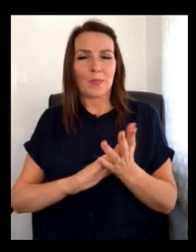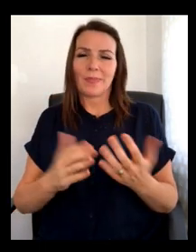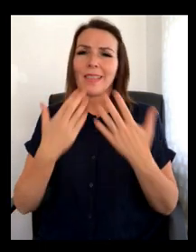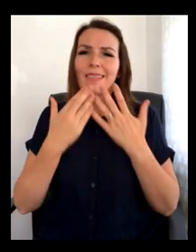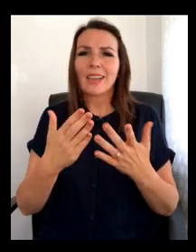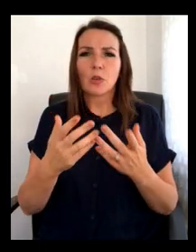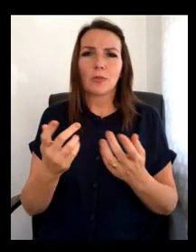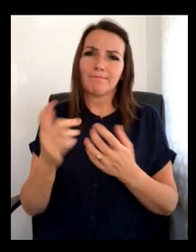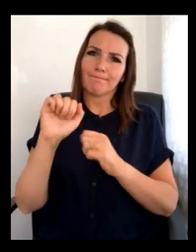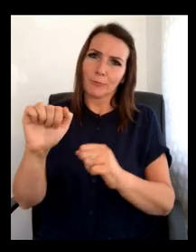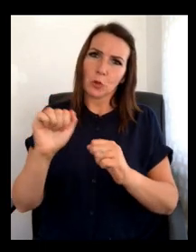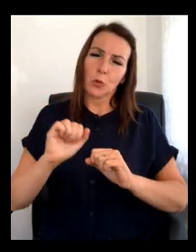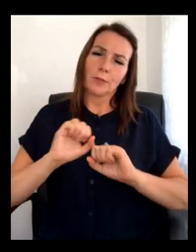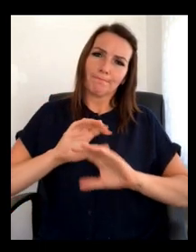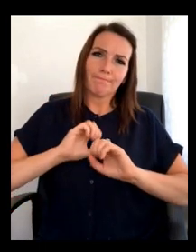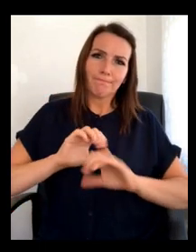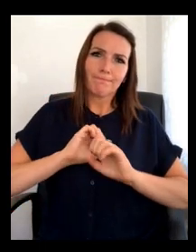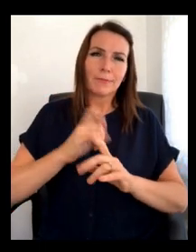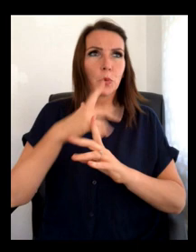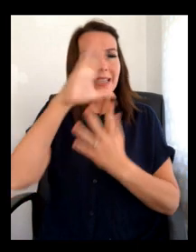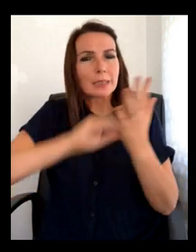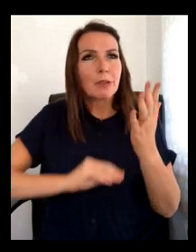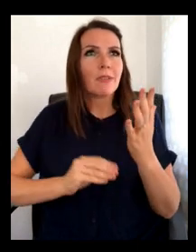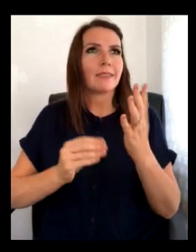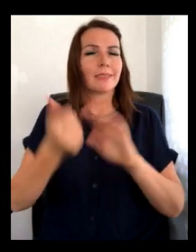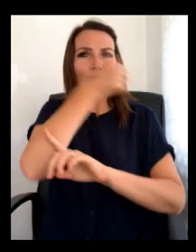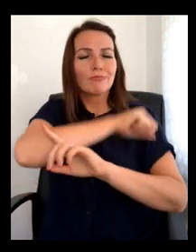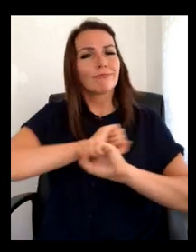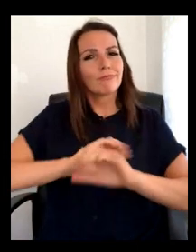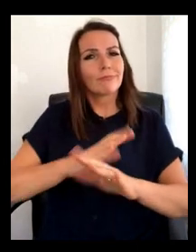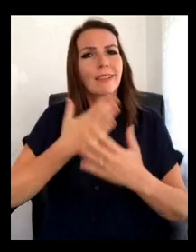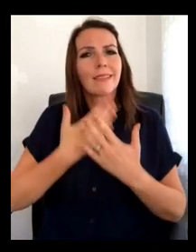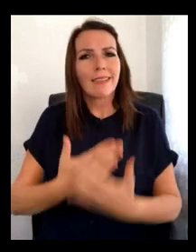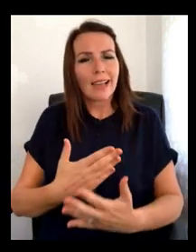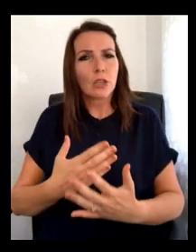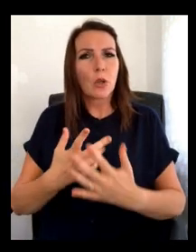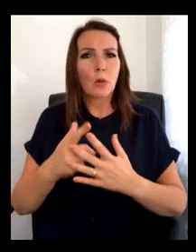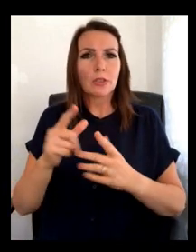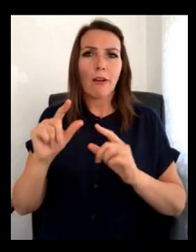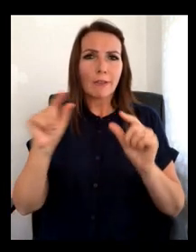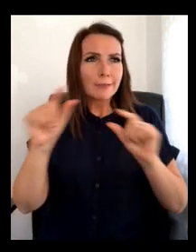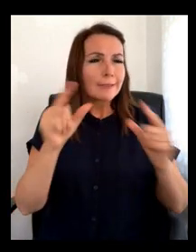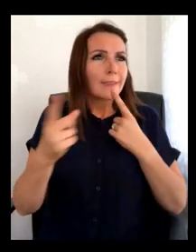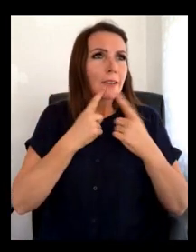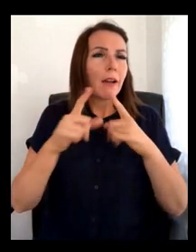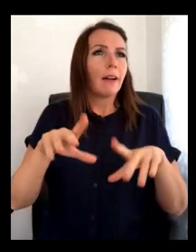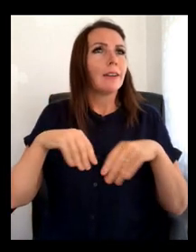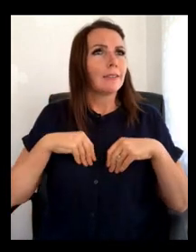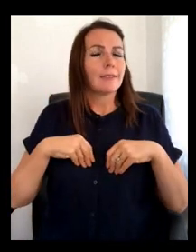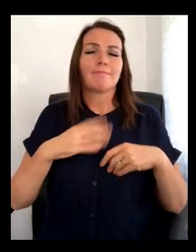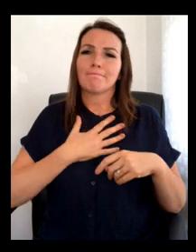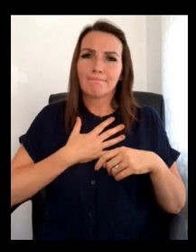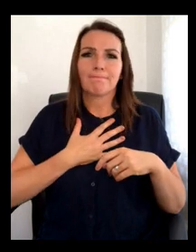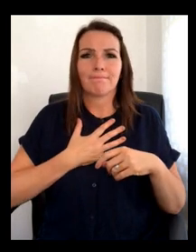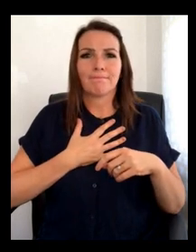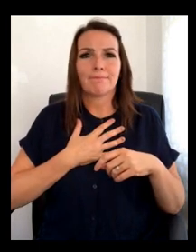your intellect and experience to our conversation, and there's lots of wee kernels of things that you've all said that will remain with me. The final